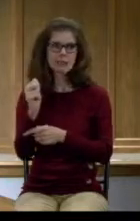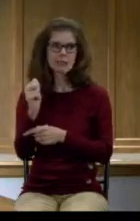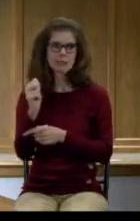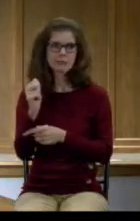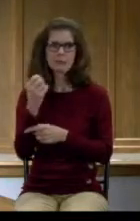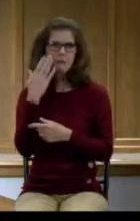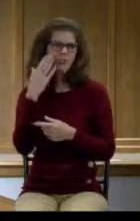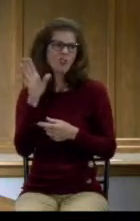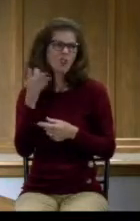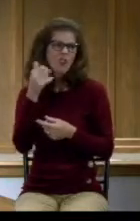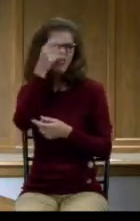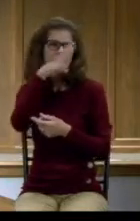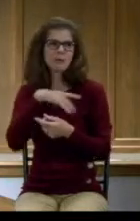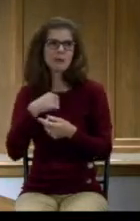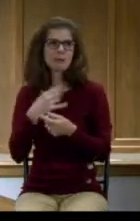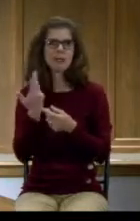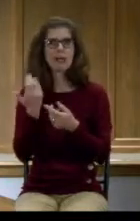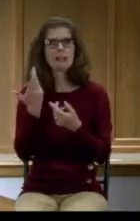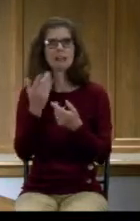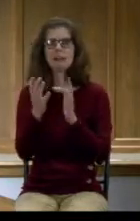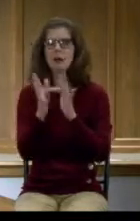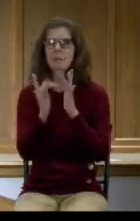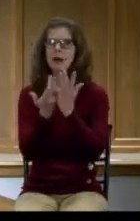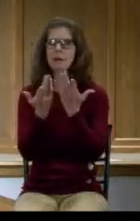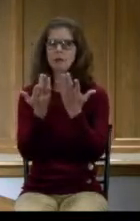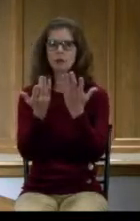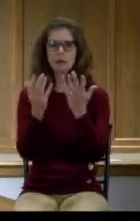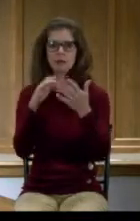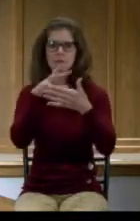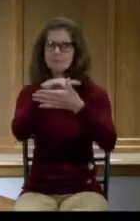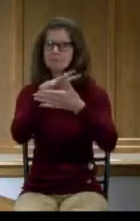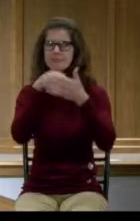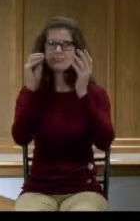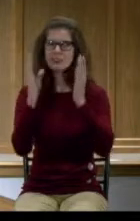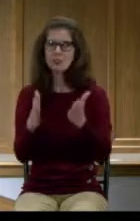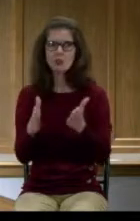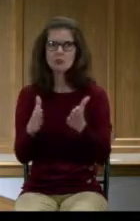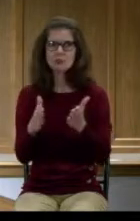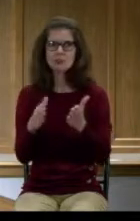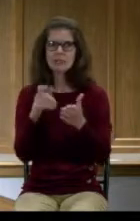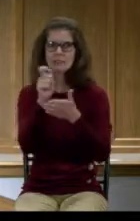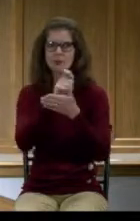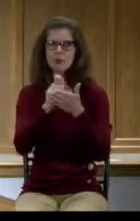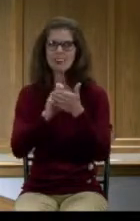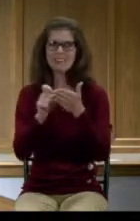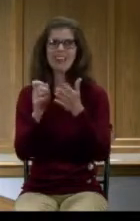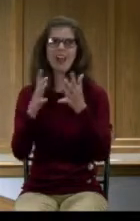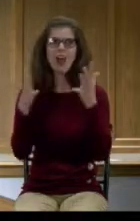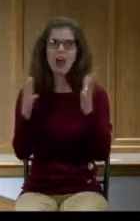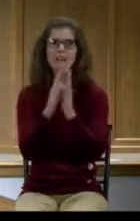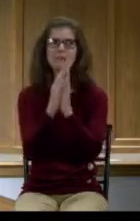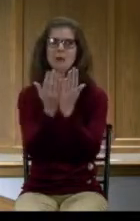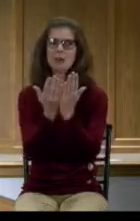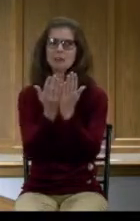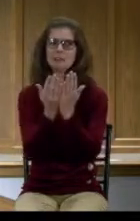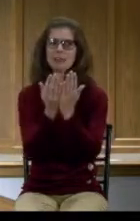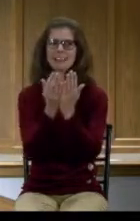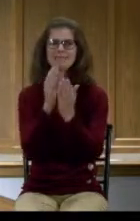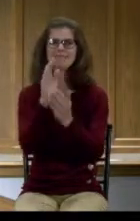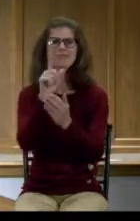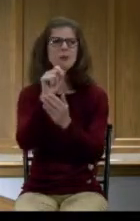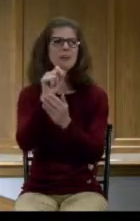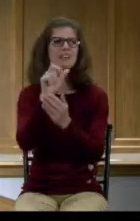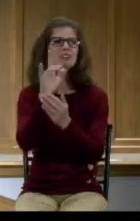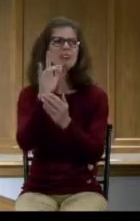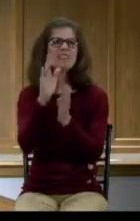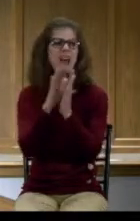like biblical scholarship, he's a really, really big deal. He's written 20, 25 books, prolific author. He's